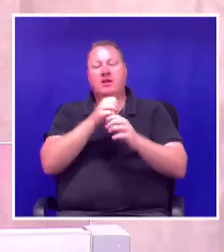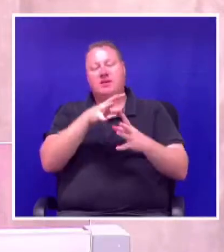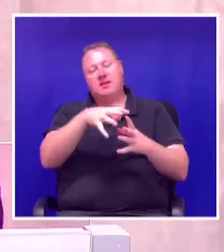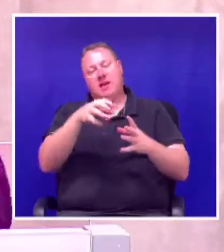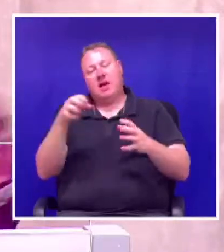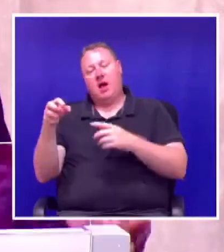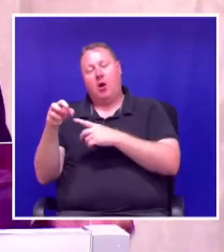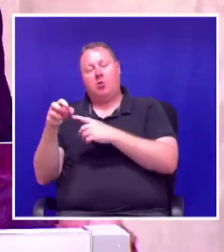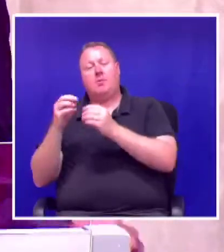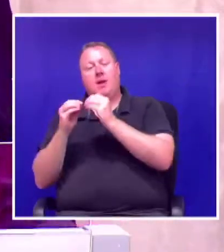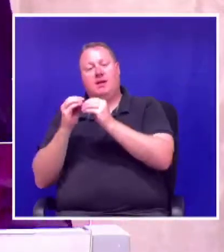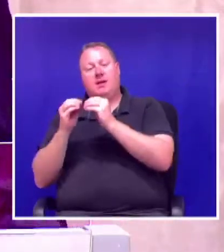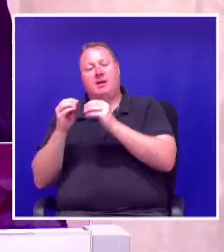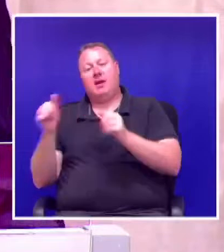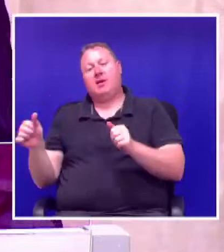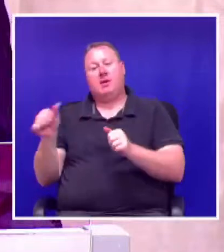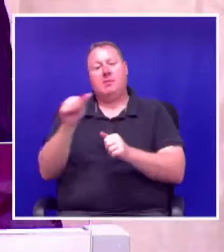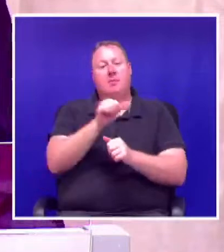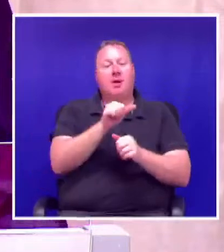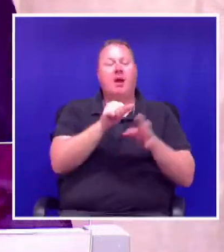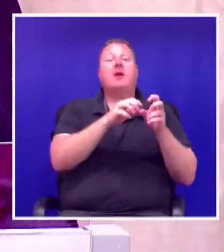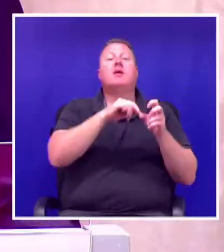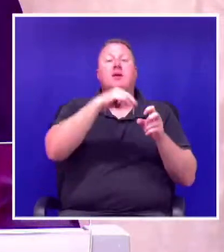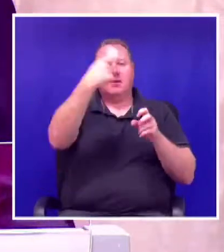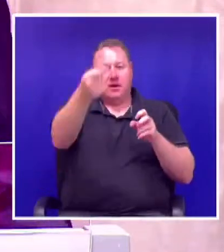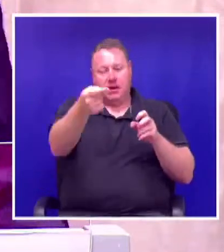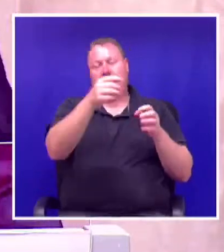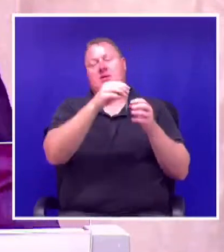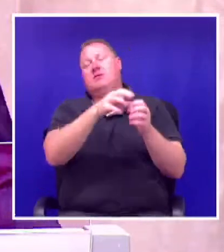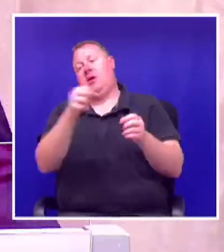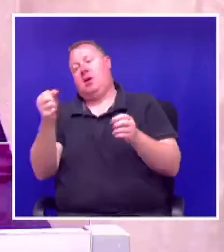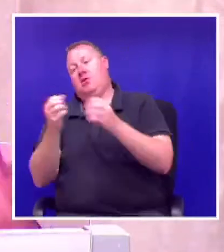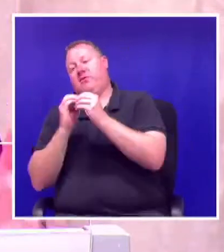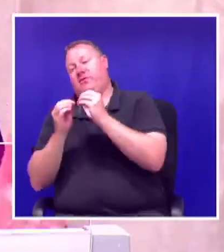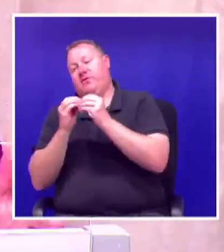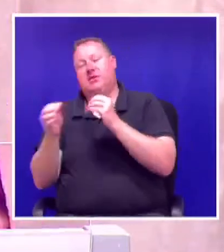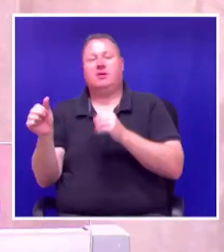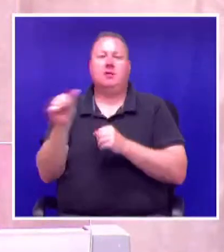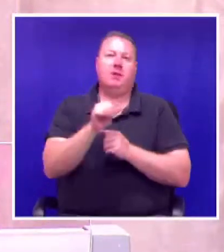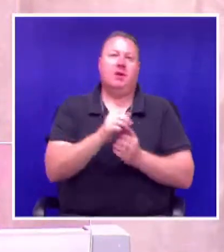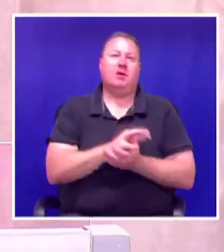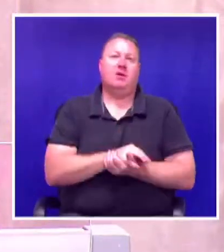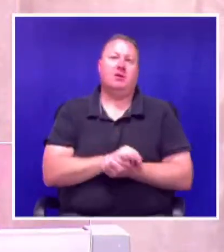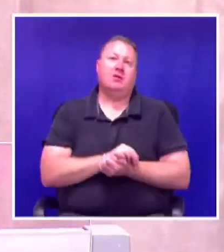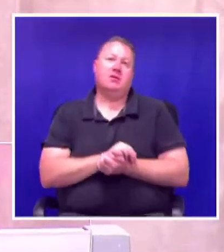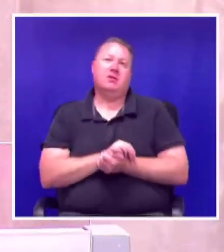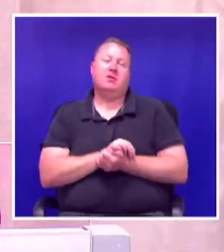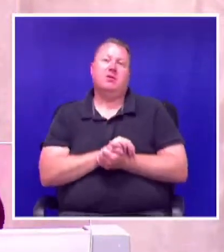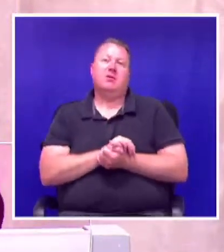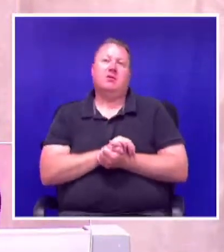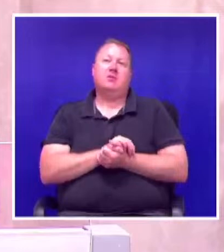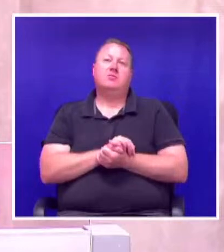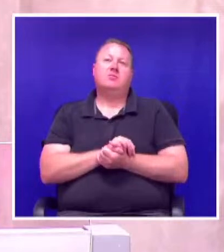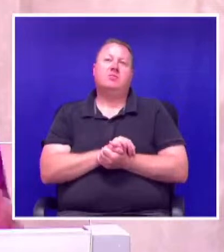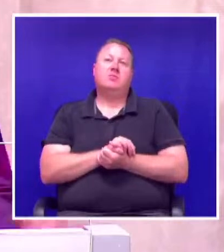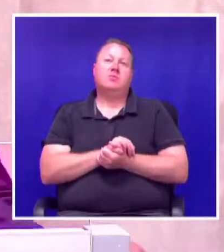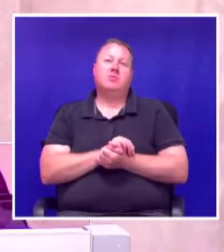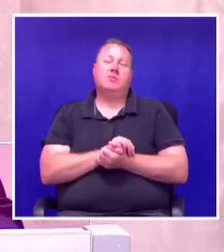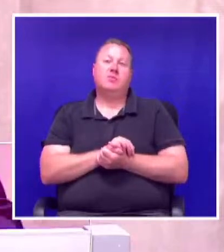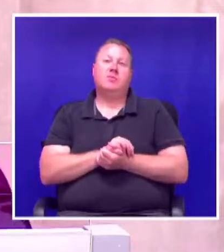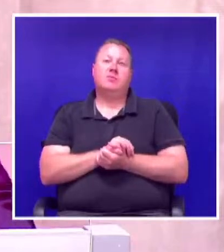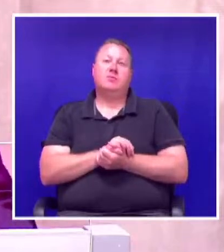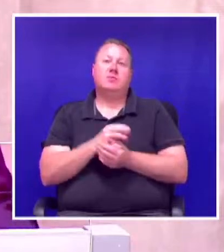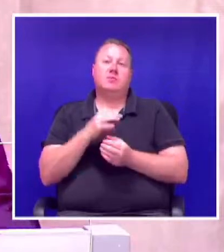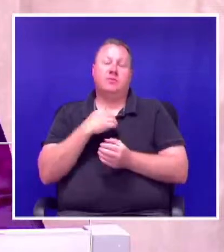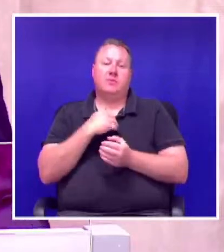maintenance and be able to bring them back on time before you have challenges. So I can say